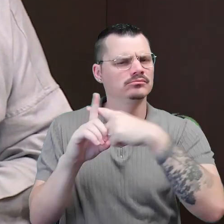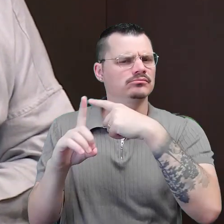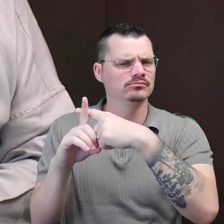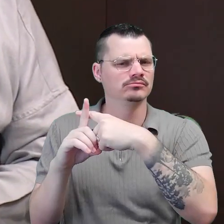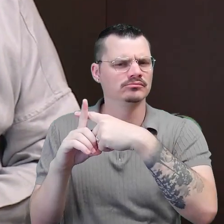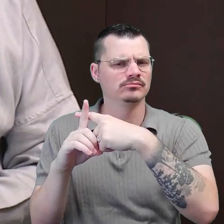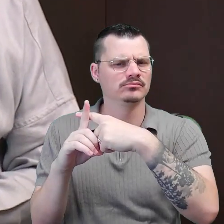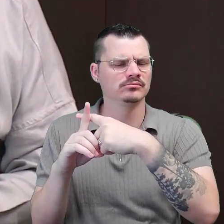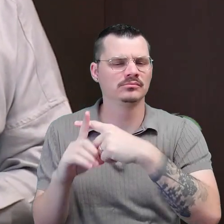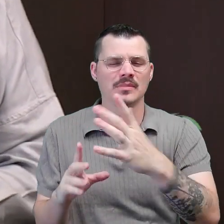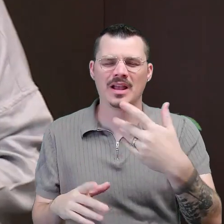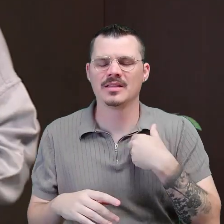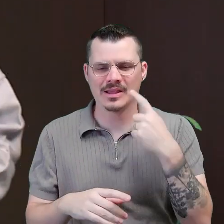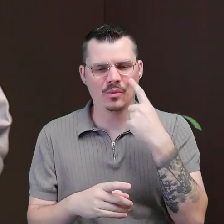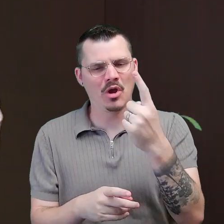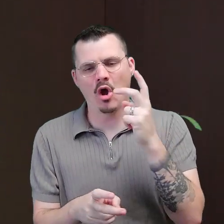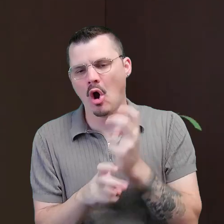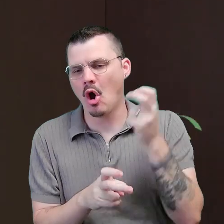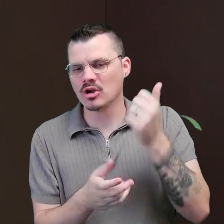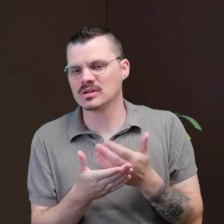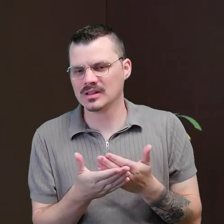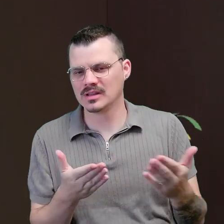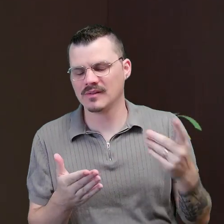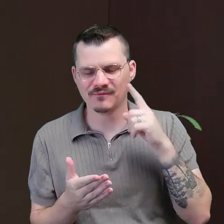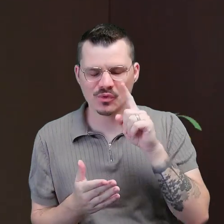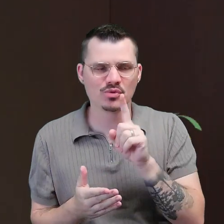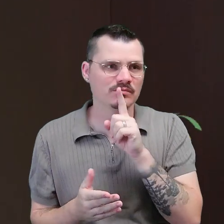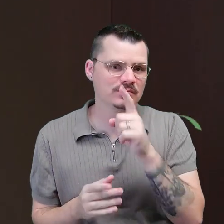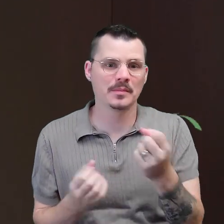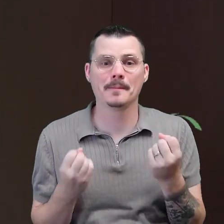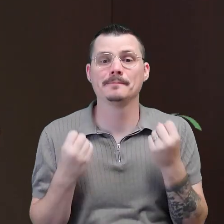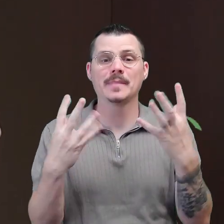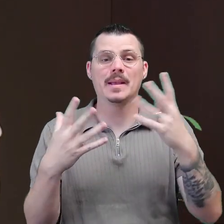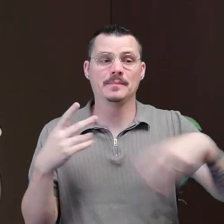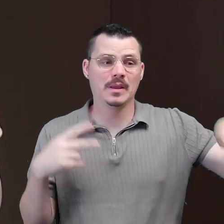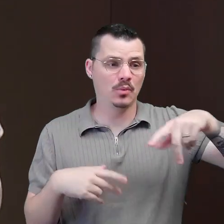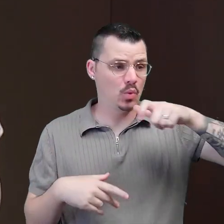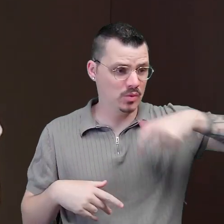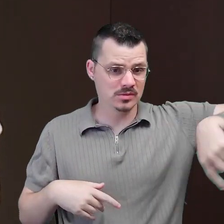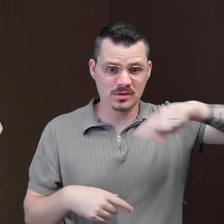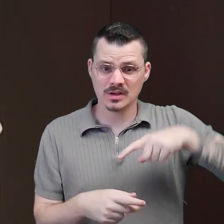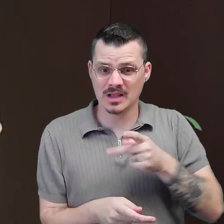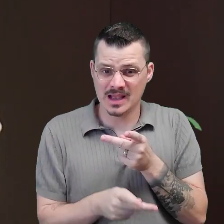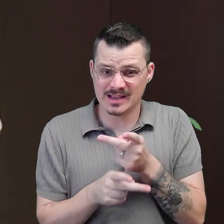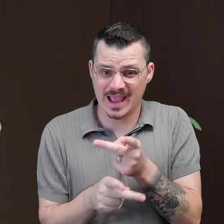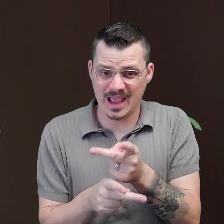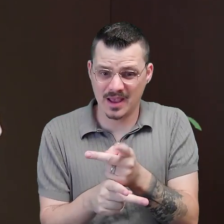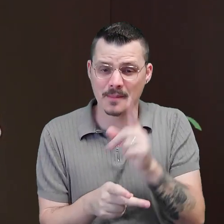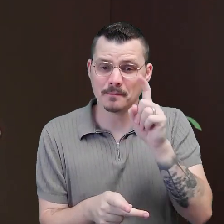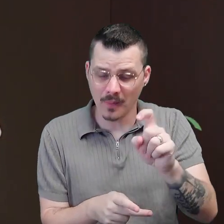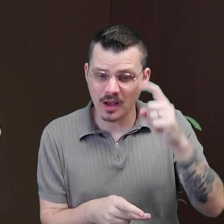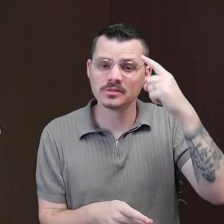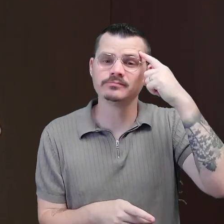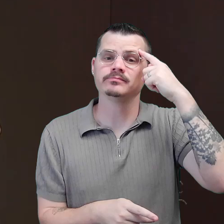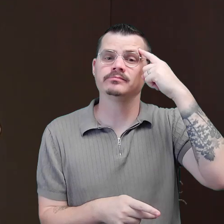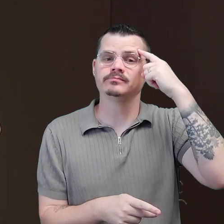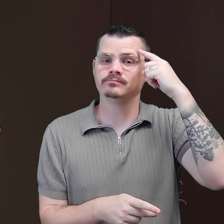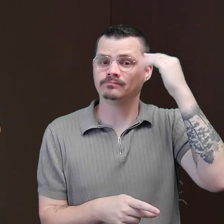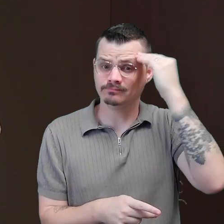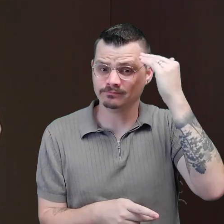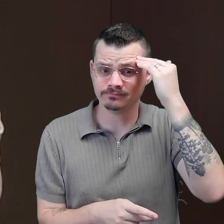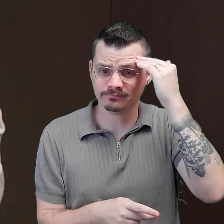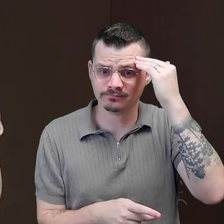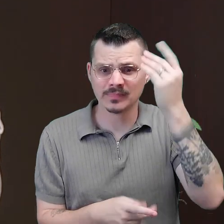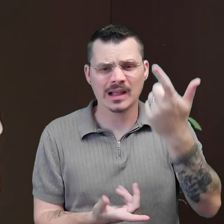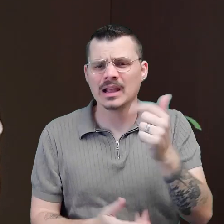I think one of the hardest things for many caring people to realize,